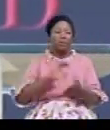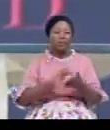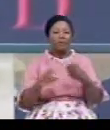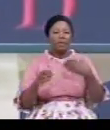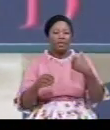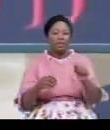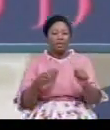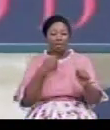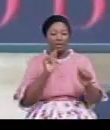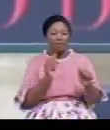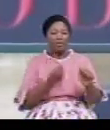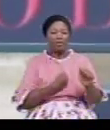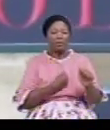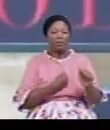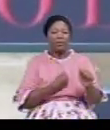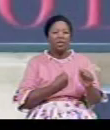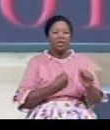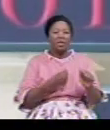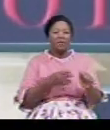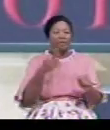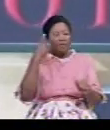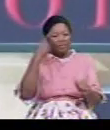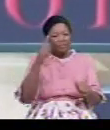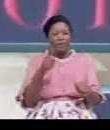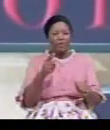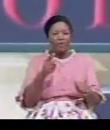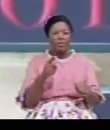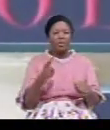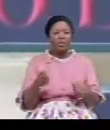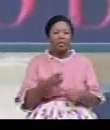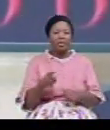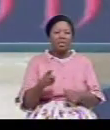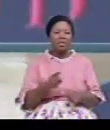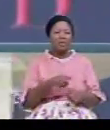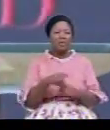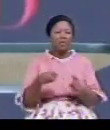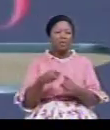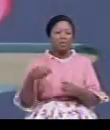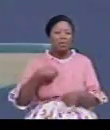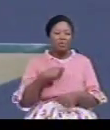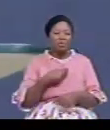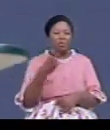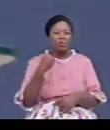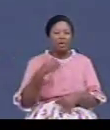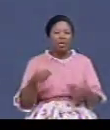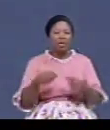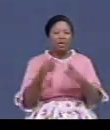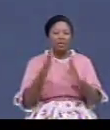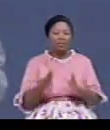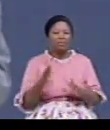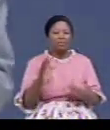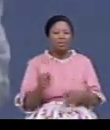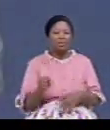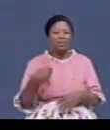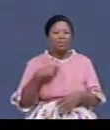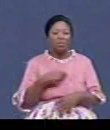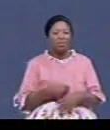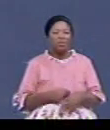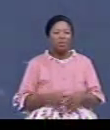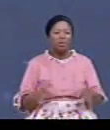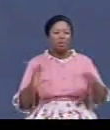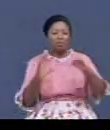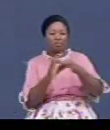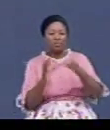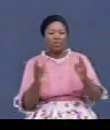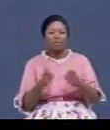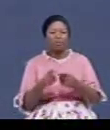us, it says, for if when we were enemies, we were reconciled to